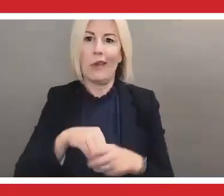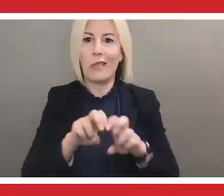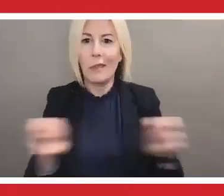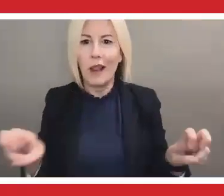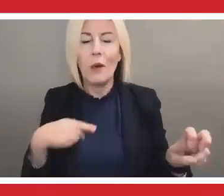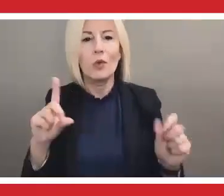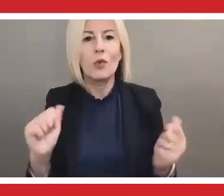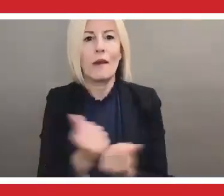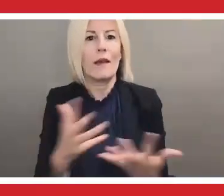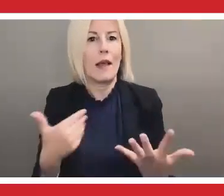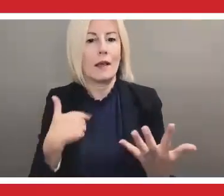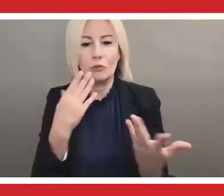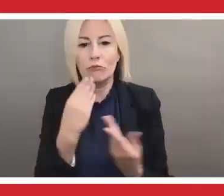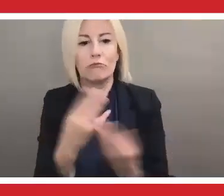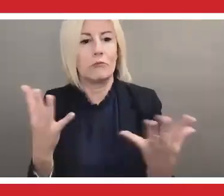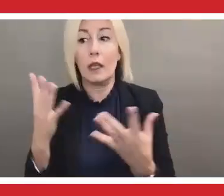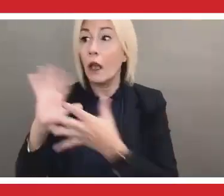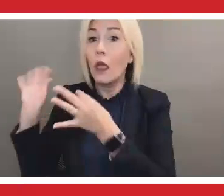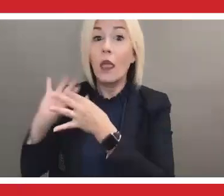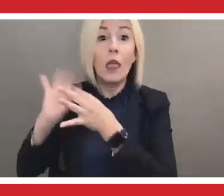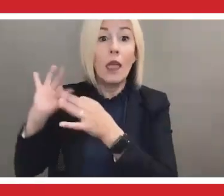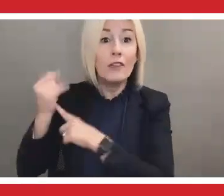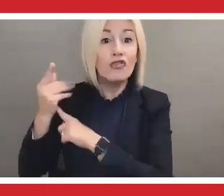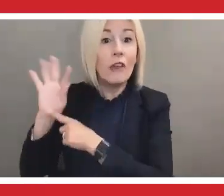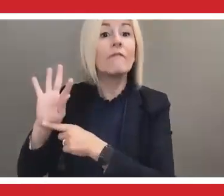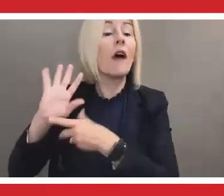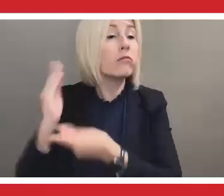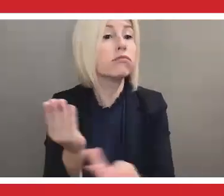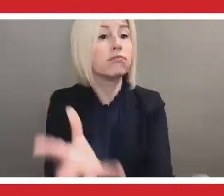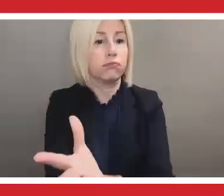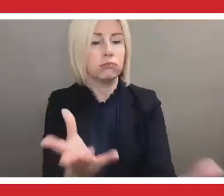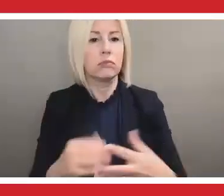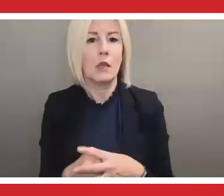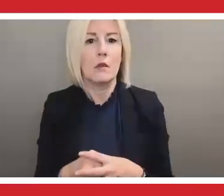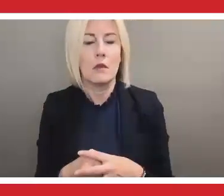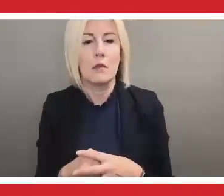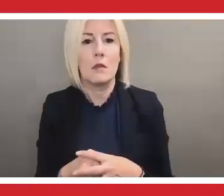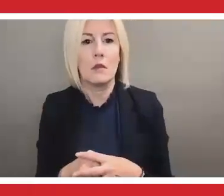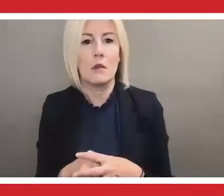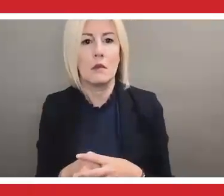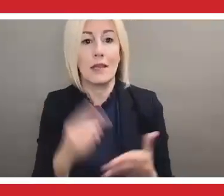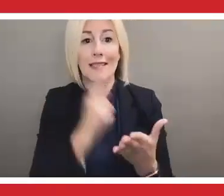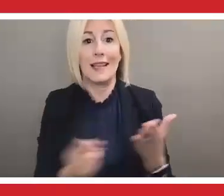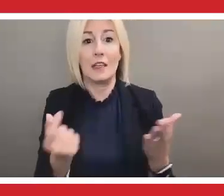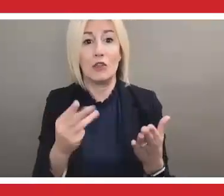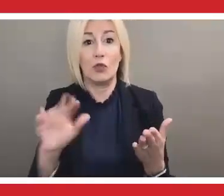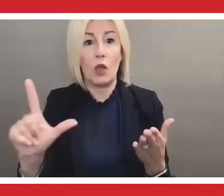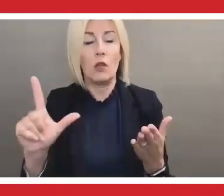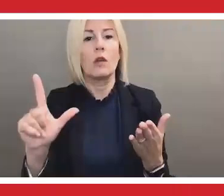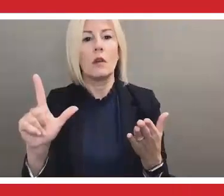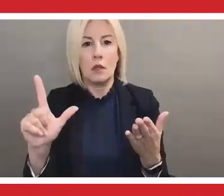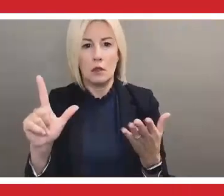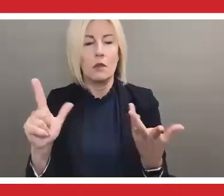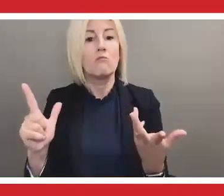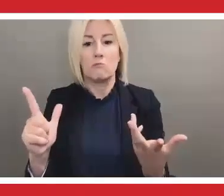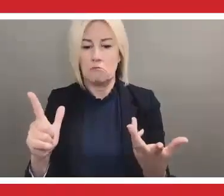effort to bring messages from the IGF to relevant decision makers. The Secretary General will certainly engage the panel